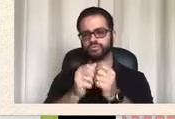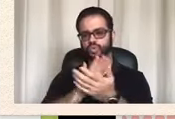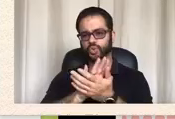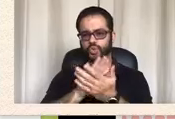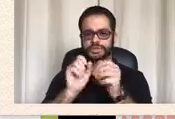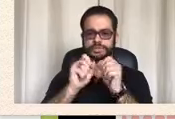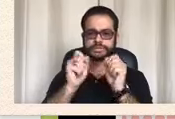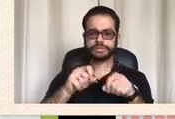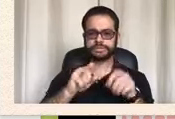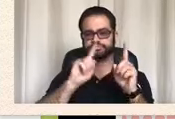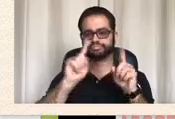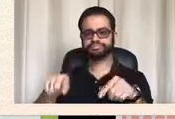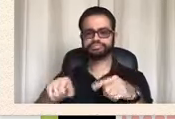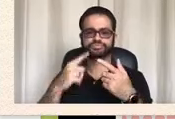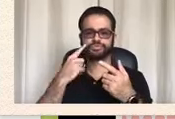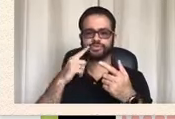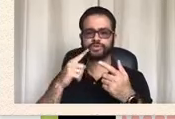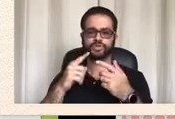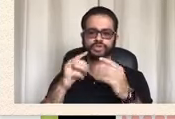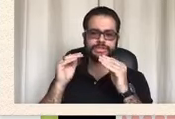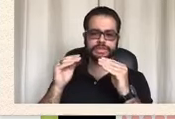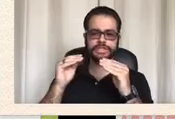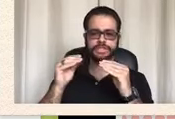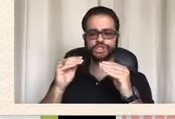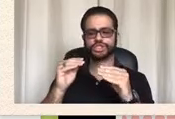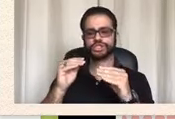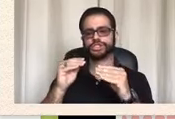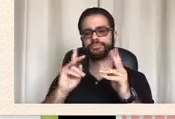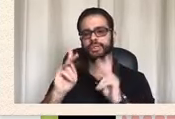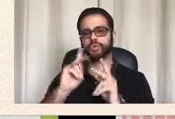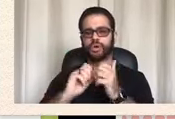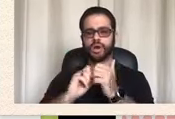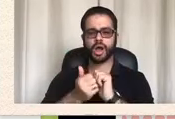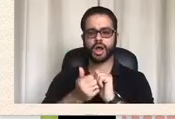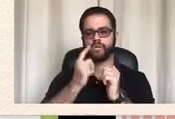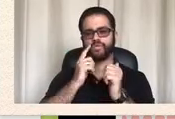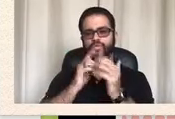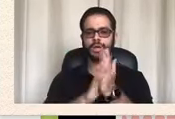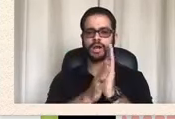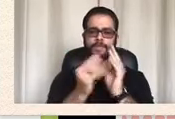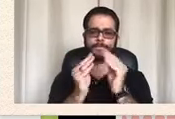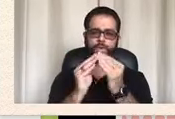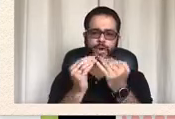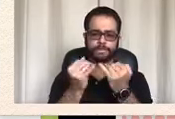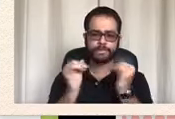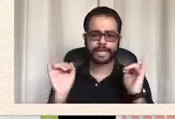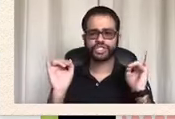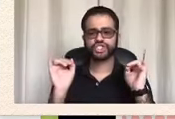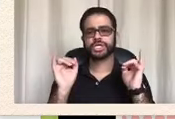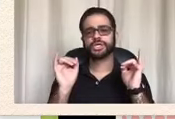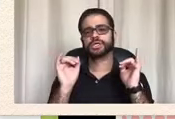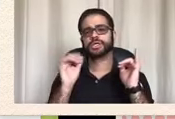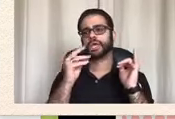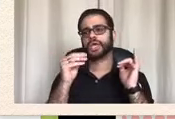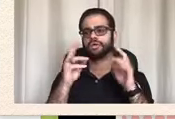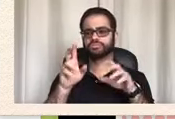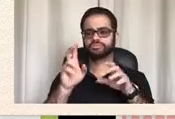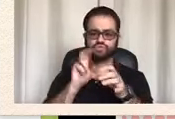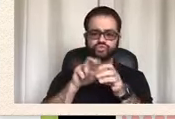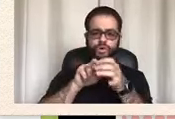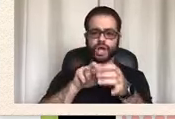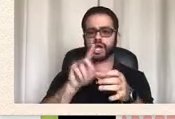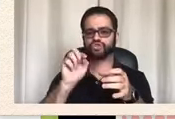on teaching people how to be independent and how to ride the trolley and how to teach other